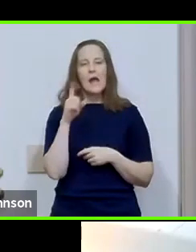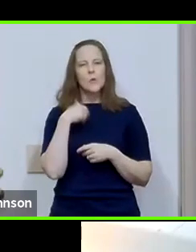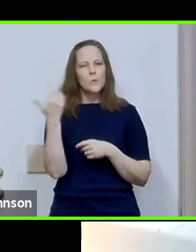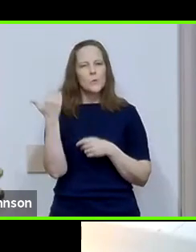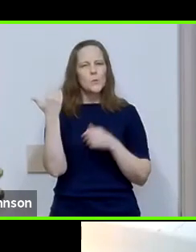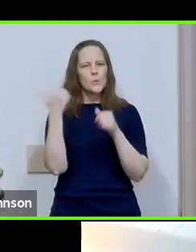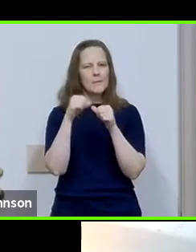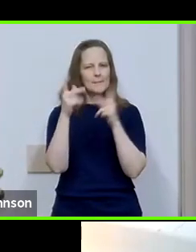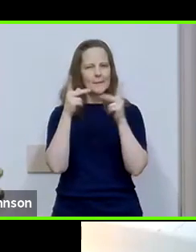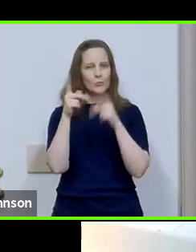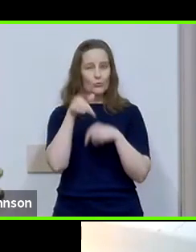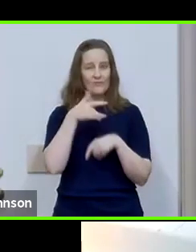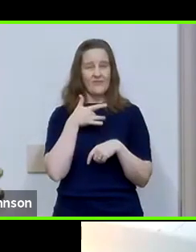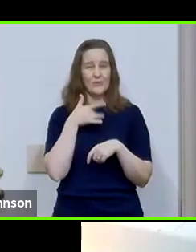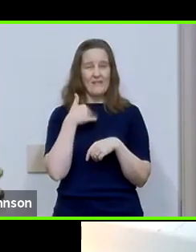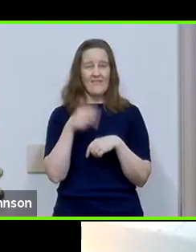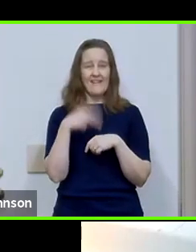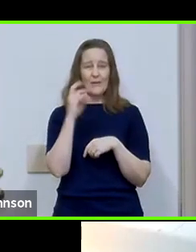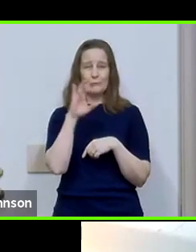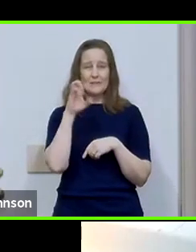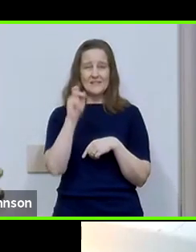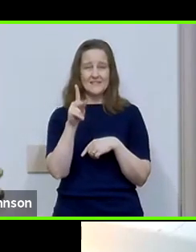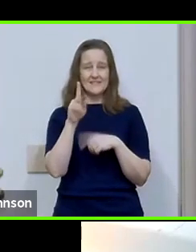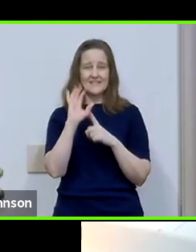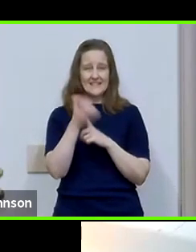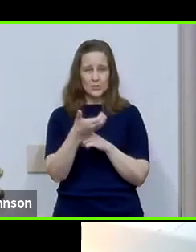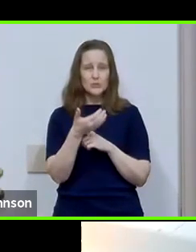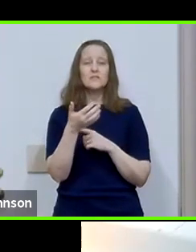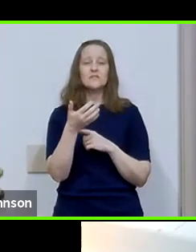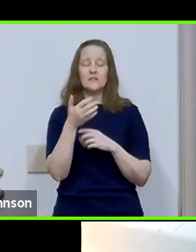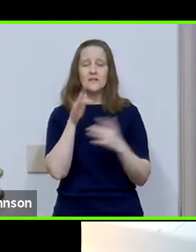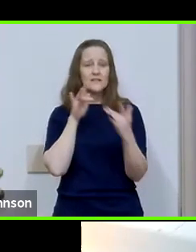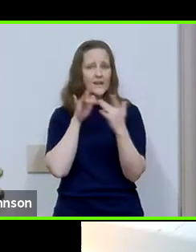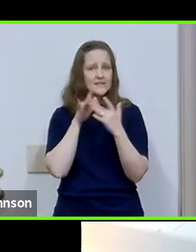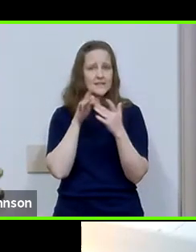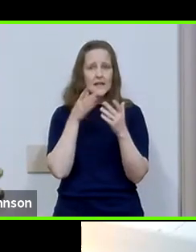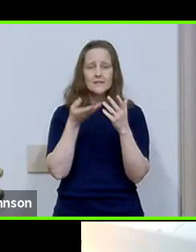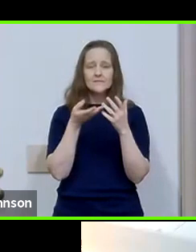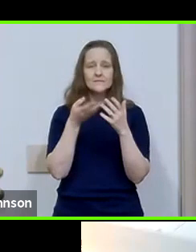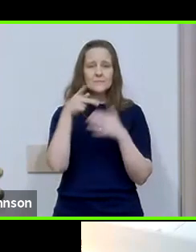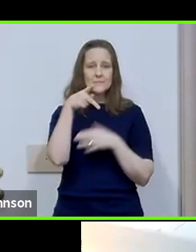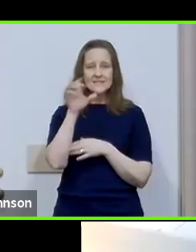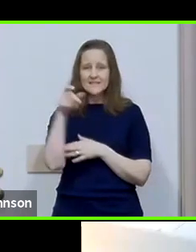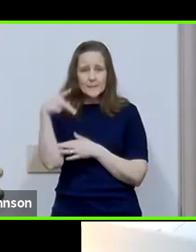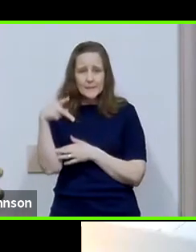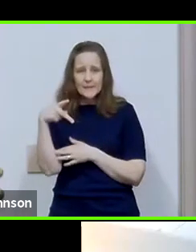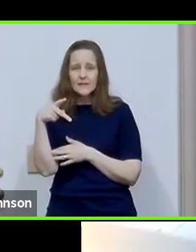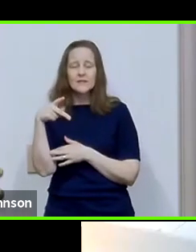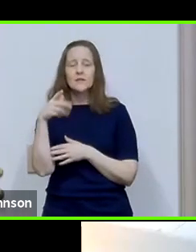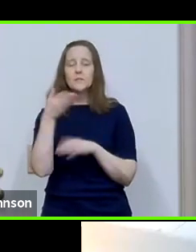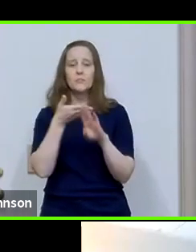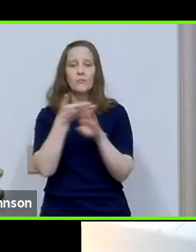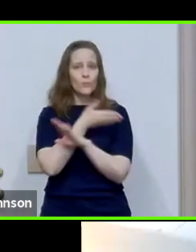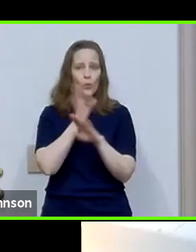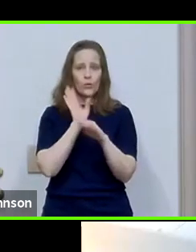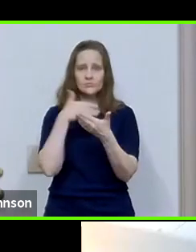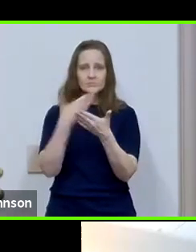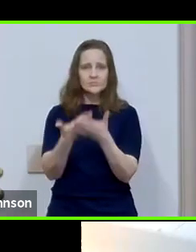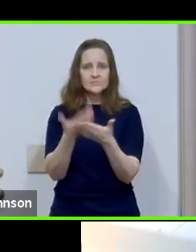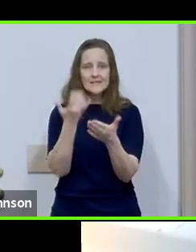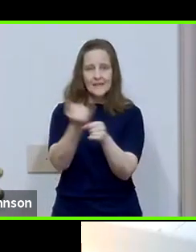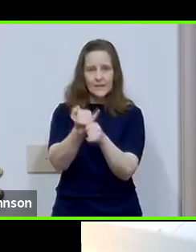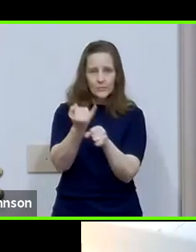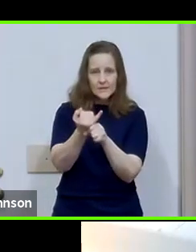folks, if you feel you have a high-risk condition, get with your primary care doctor or folks before you come to campus